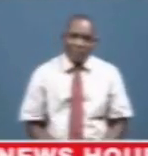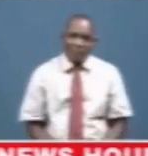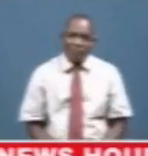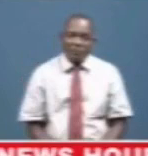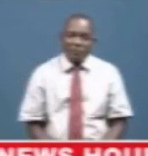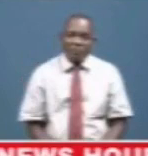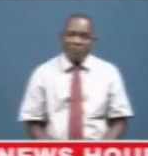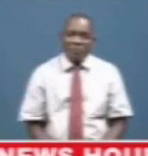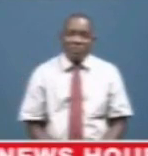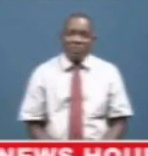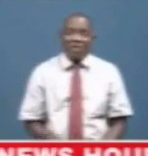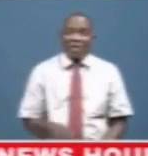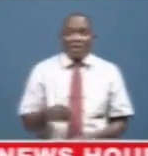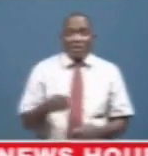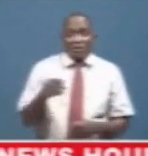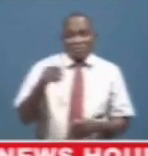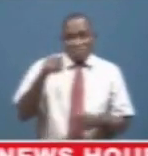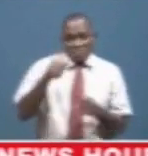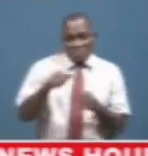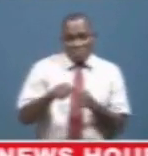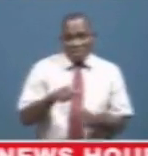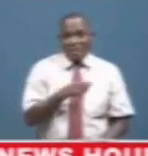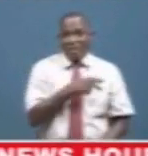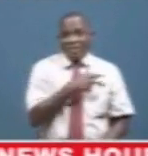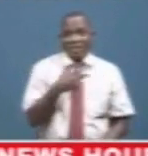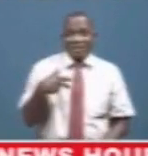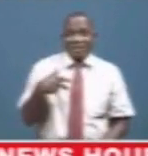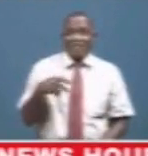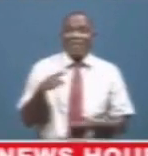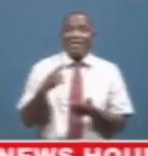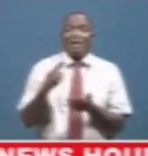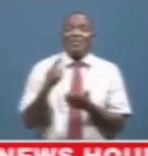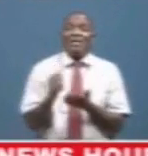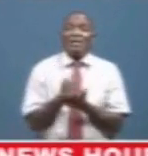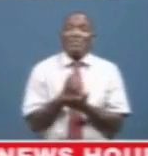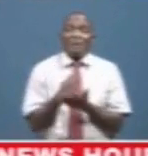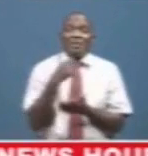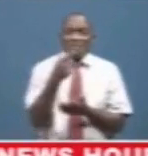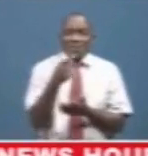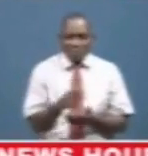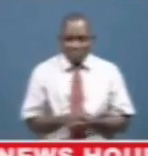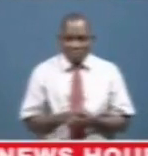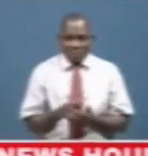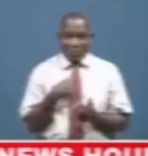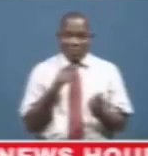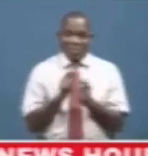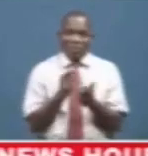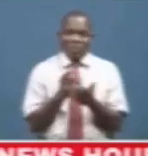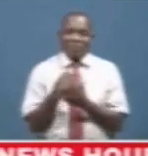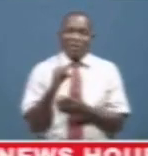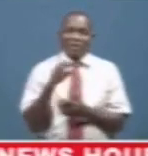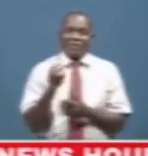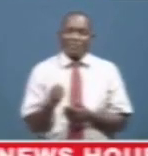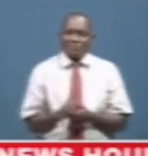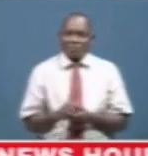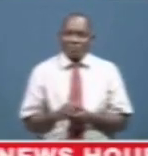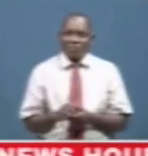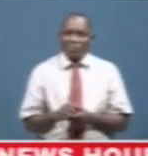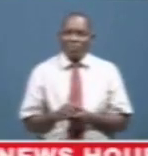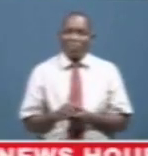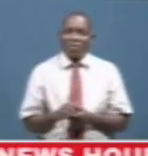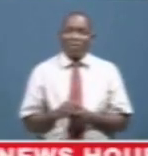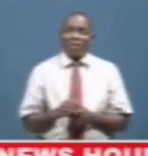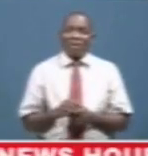Chinese ambassador now some of care. He you fought be our own yeah. Me and share or Ayeda. That's yeah na yaba. I want no cafe in